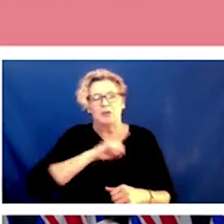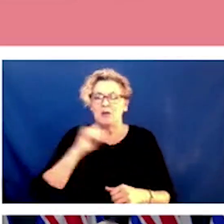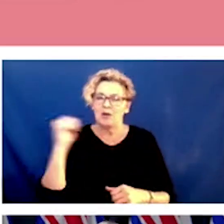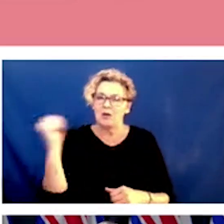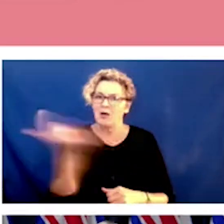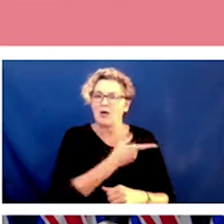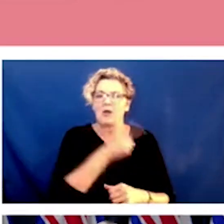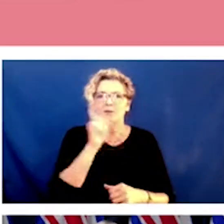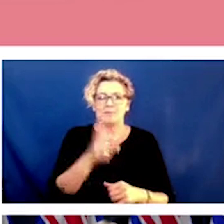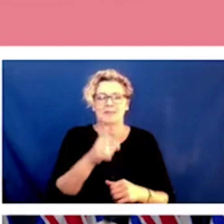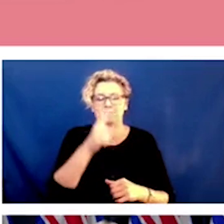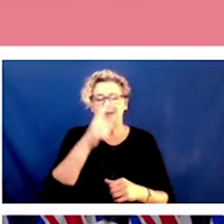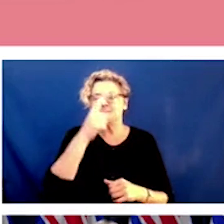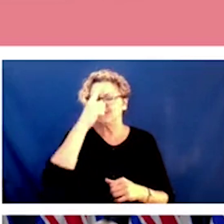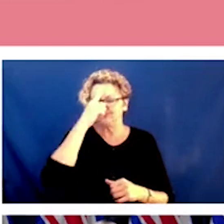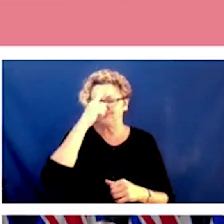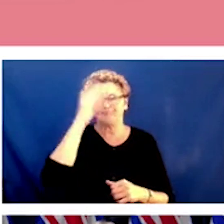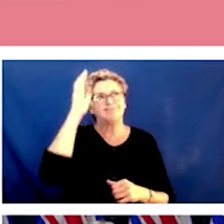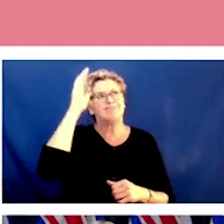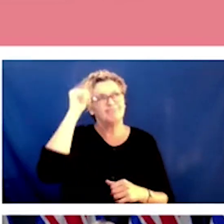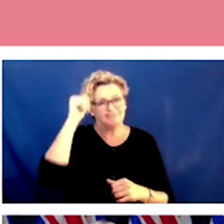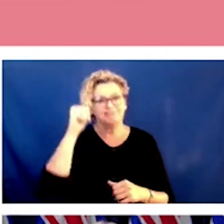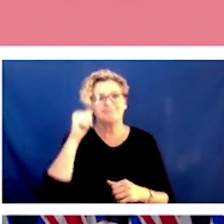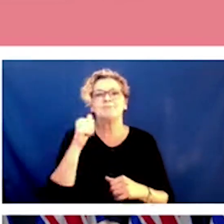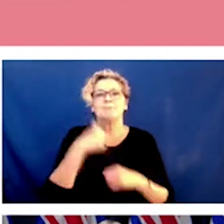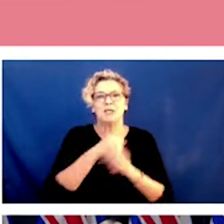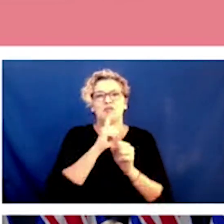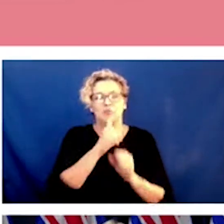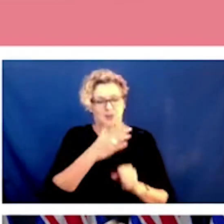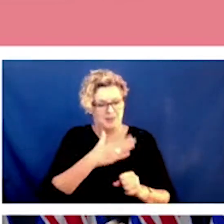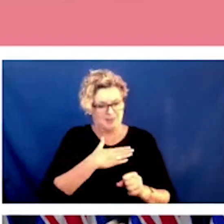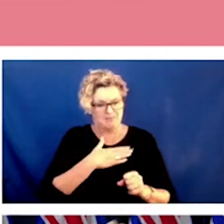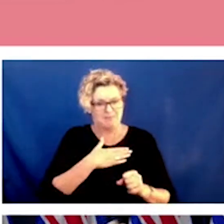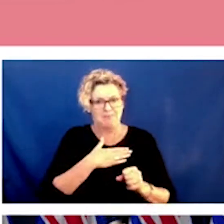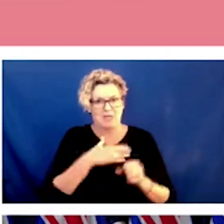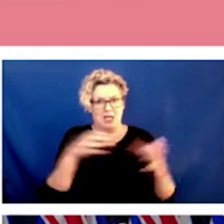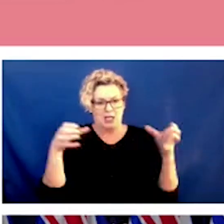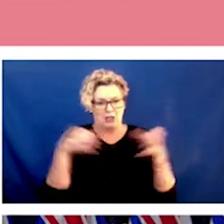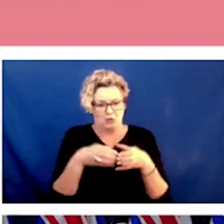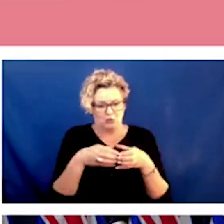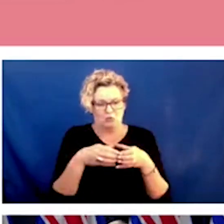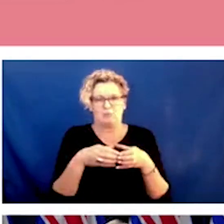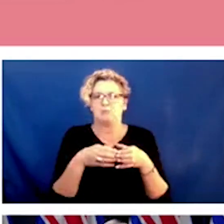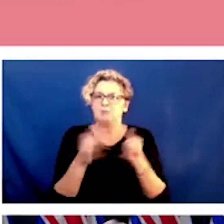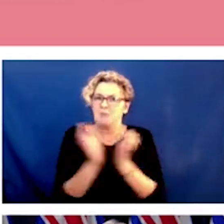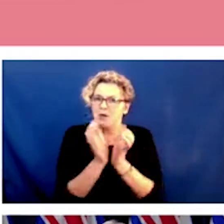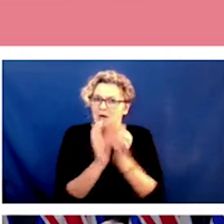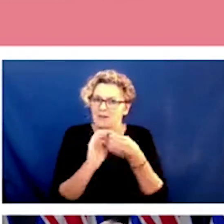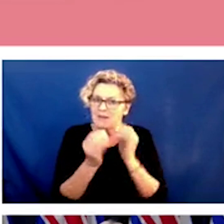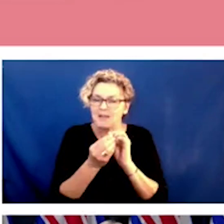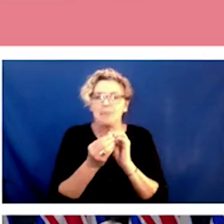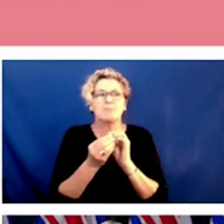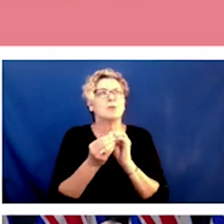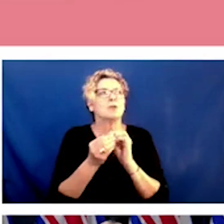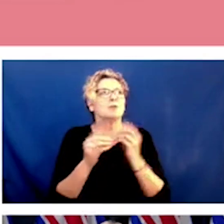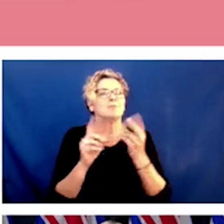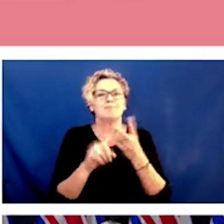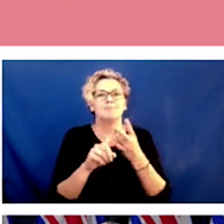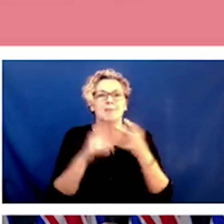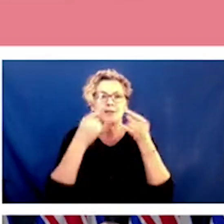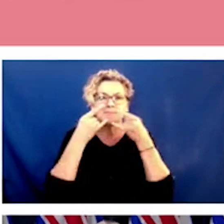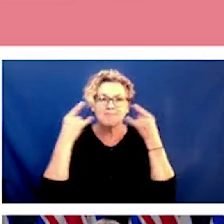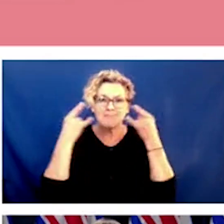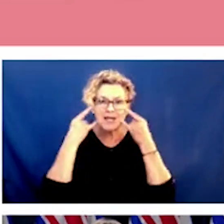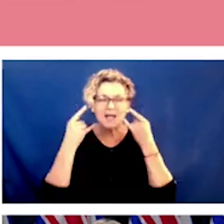is what will keep us on this low and slow curve through the next few months, particularly as we go into respiratory